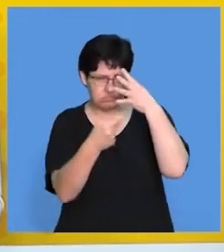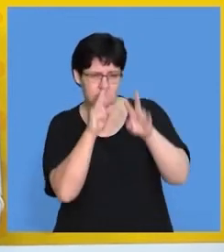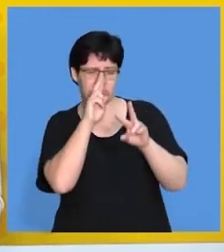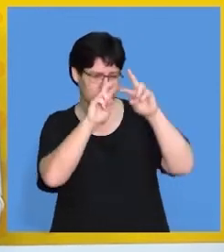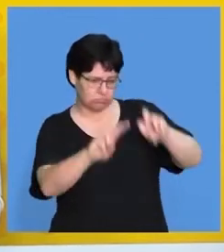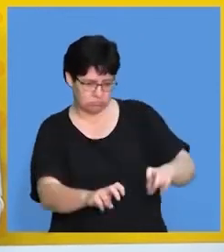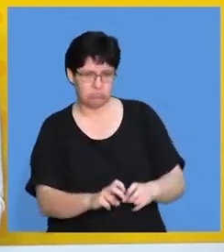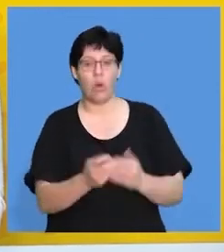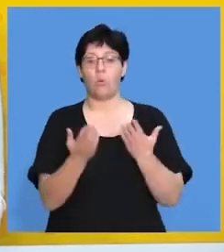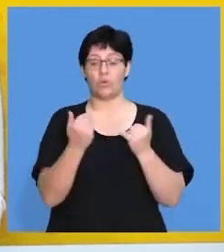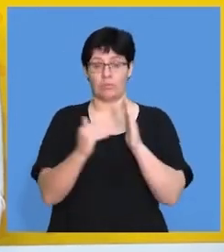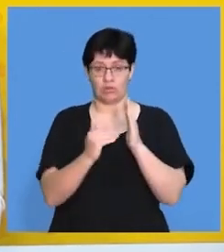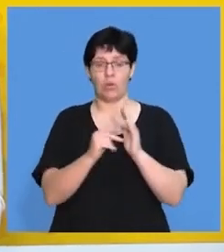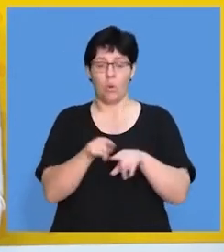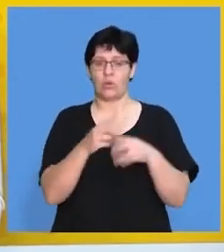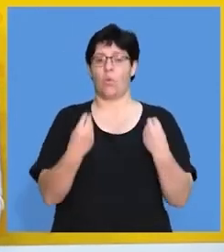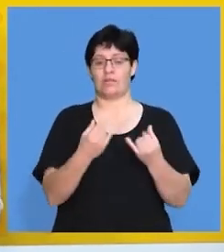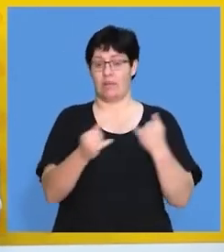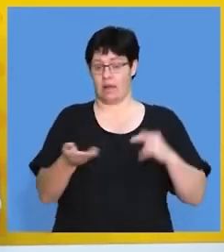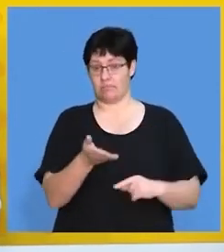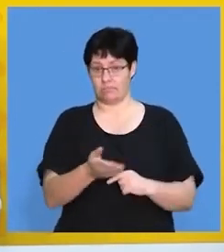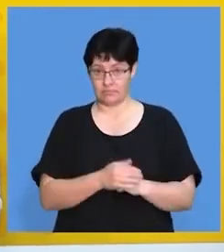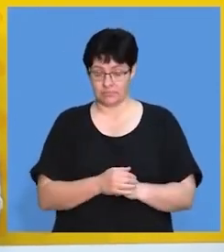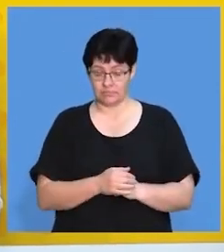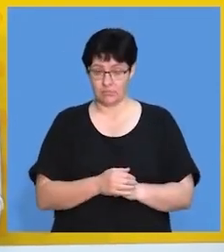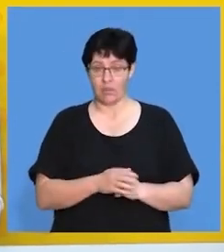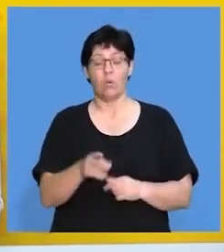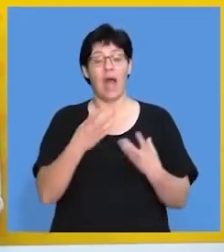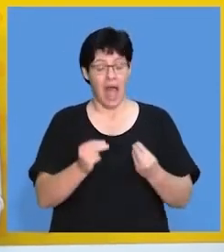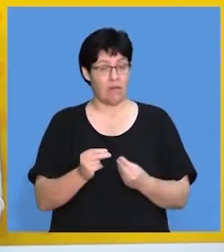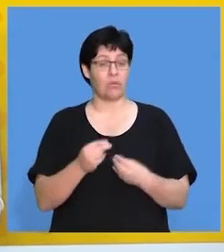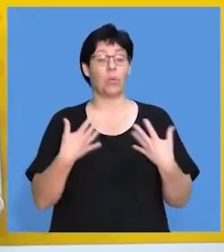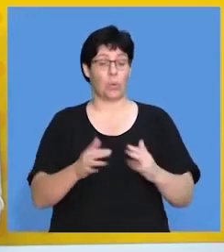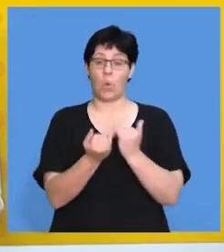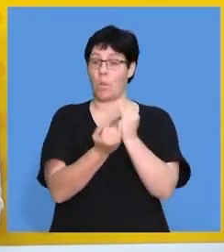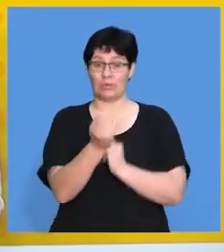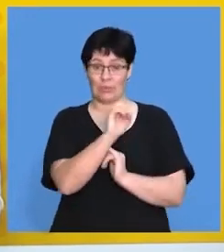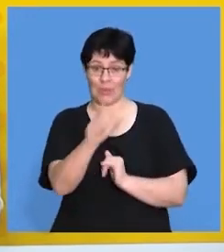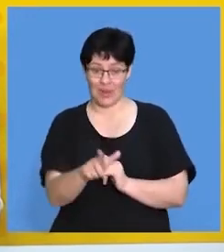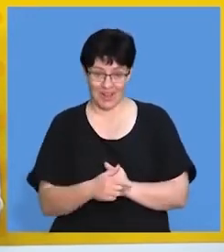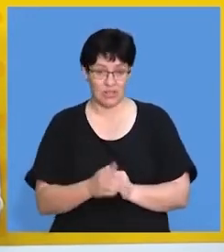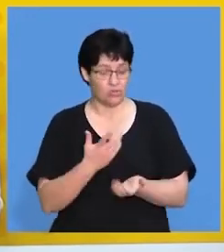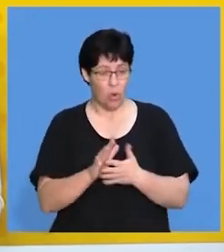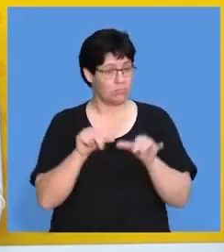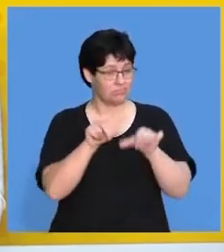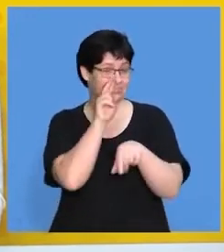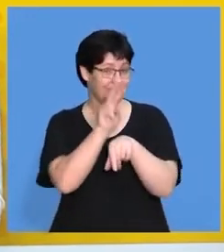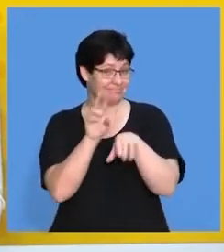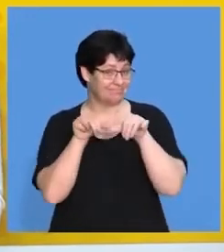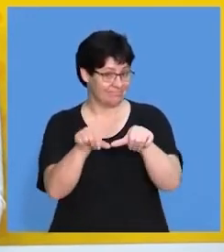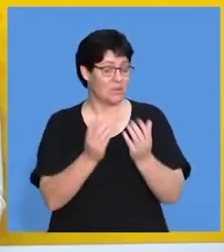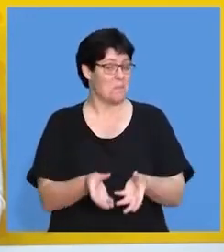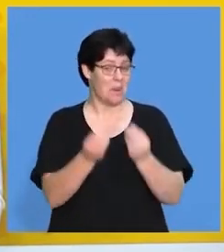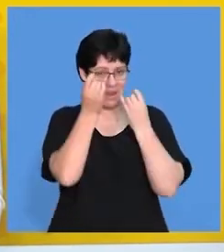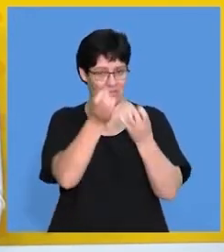as well as hit us up on our WhatsApp line. Don't forget guys, we've got a cool competition going on for you, so do stay tuned to get all of